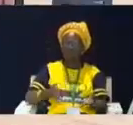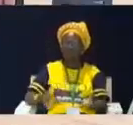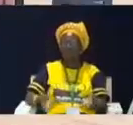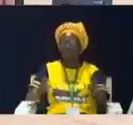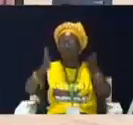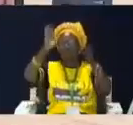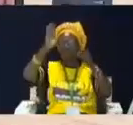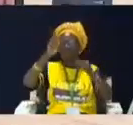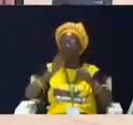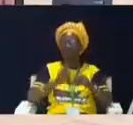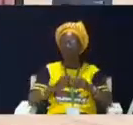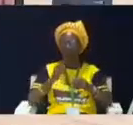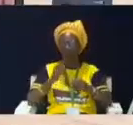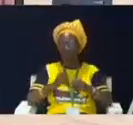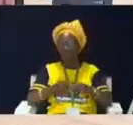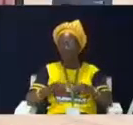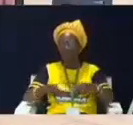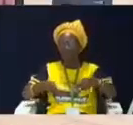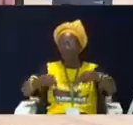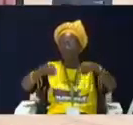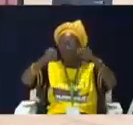Lord, we lift your name.